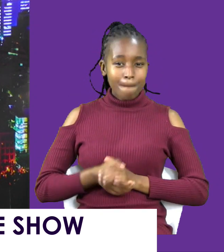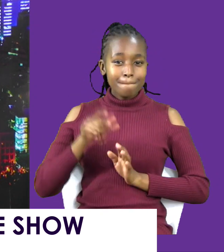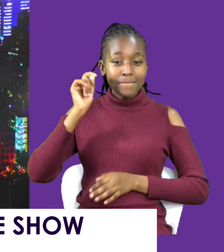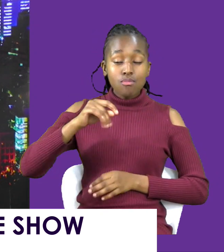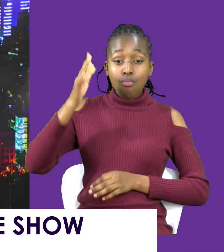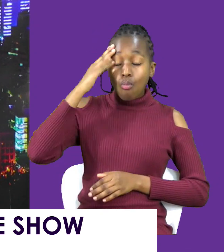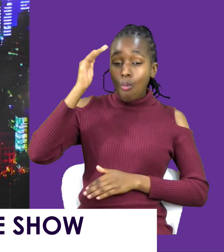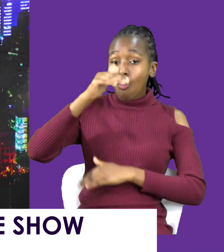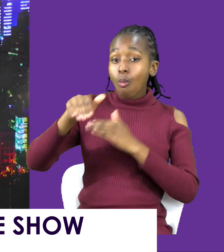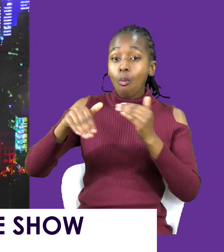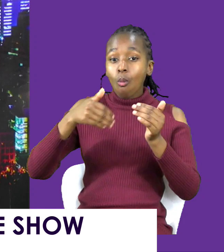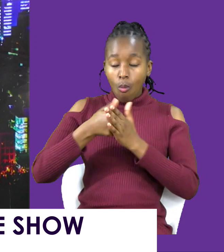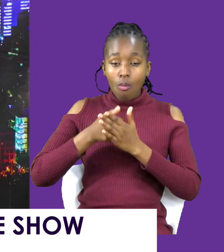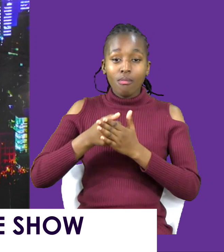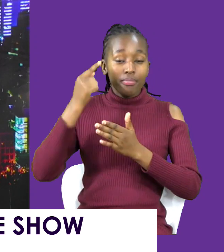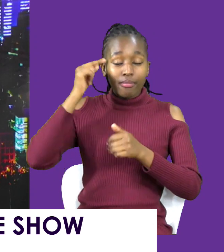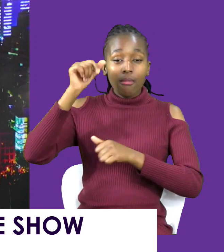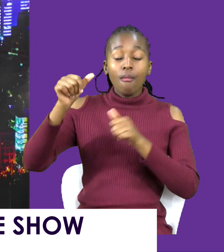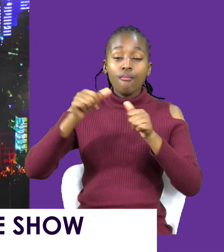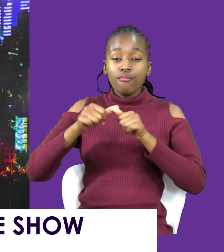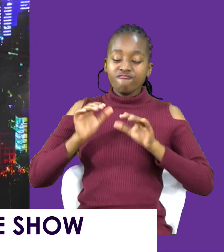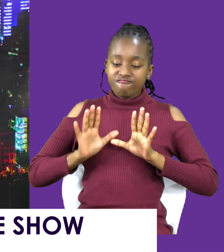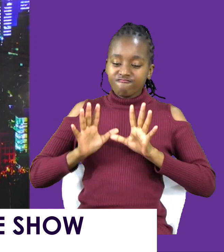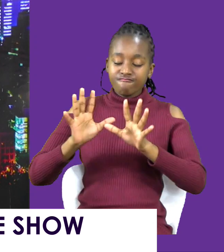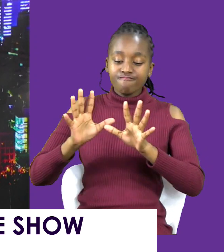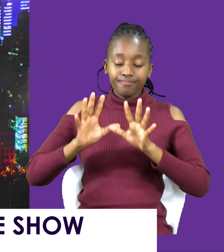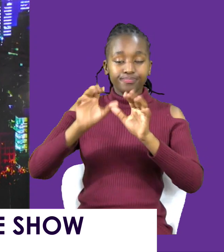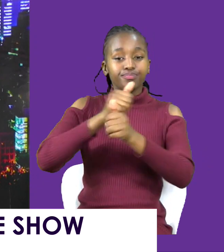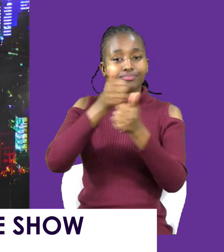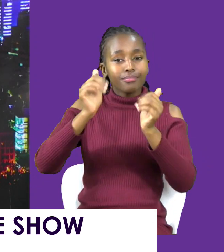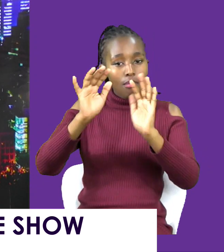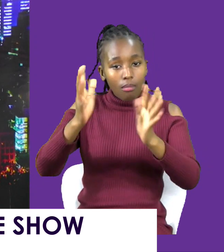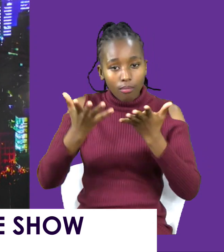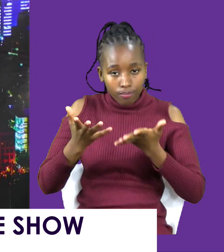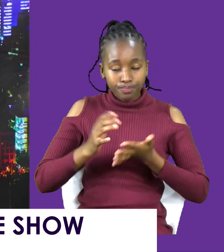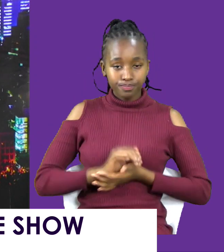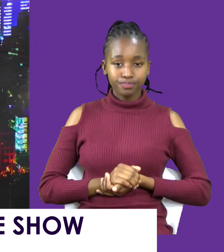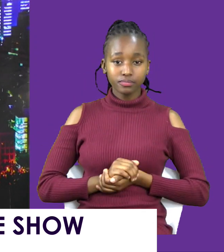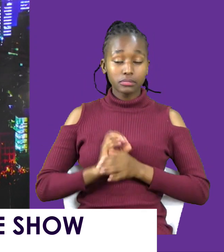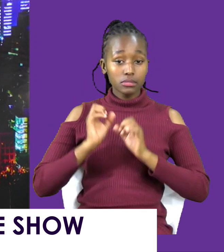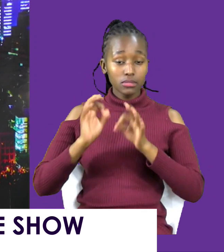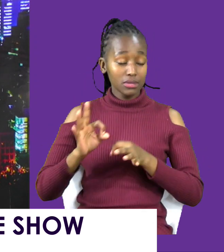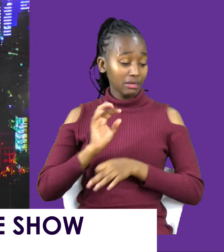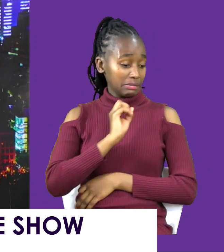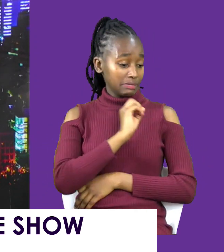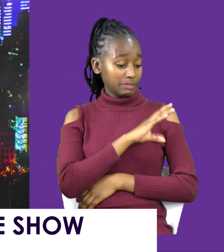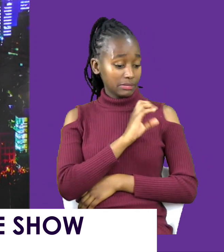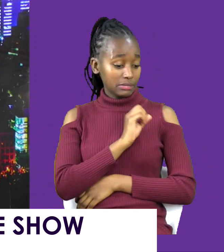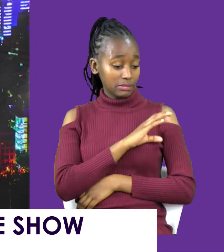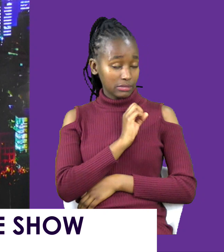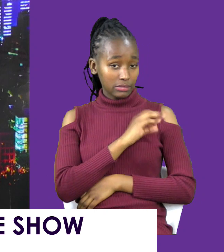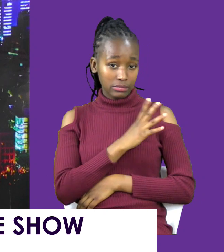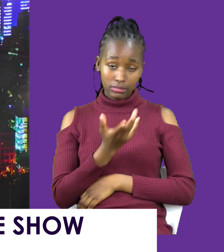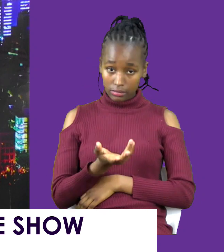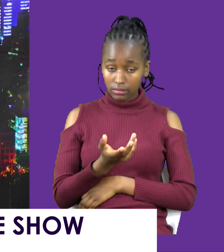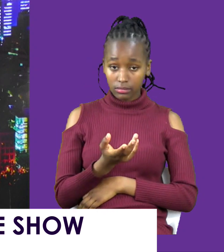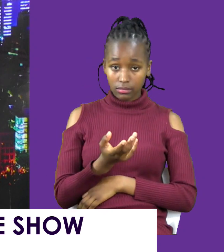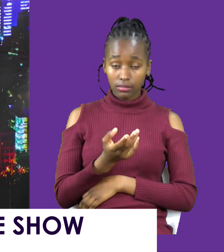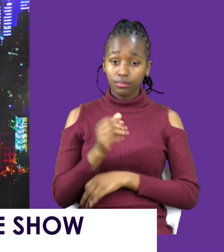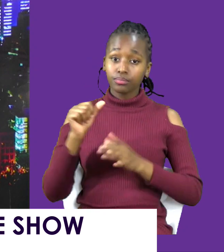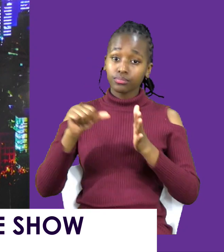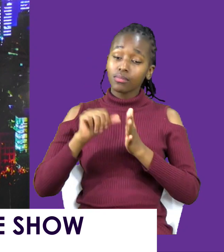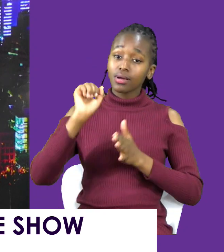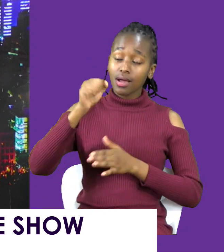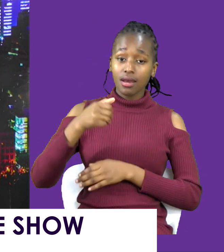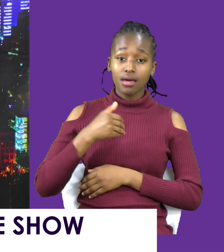ingrained to you, and that is what is causing you to fear. It has been ingrained over time. So with facts, you will overcome